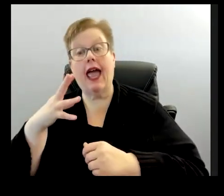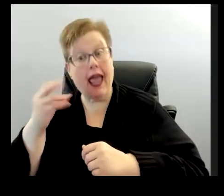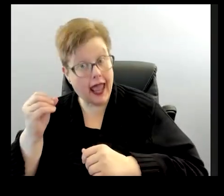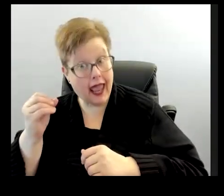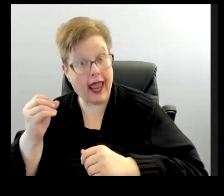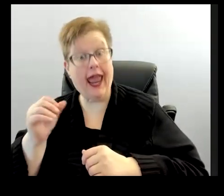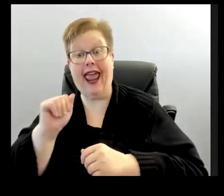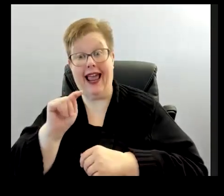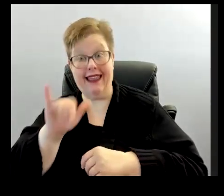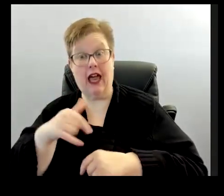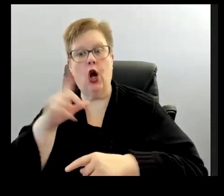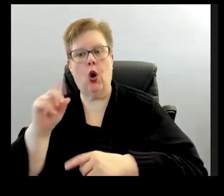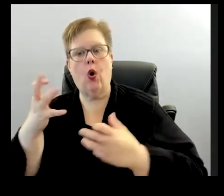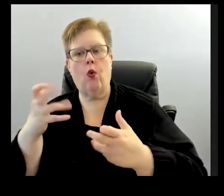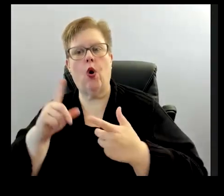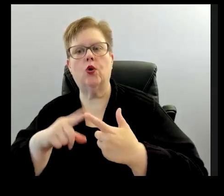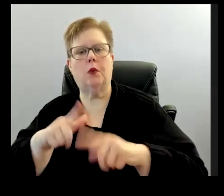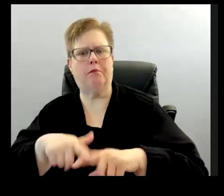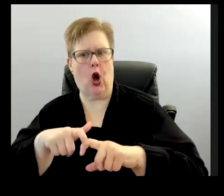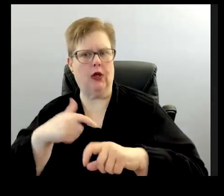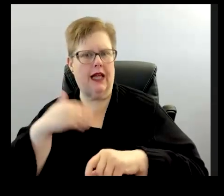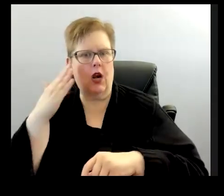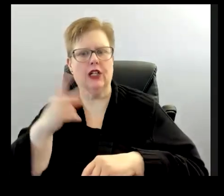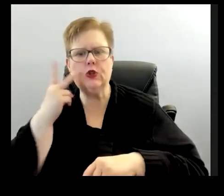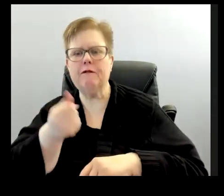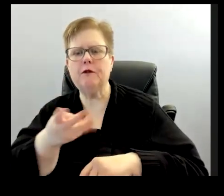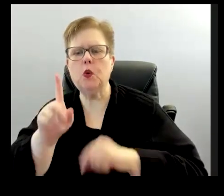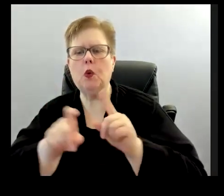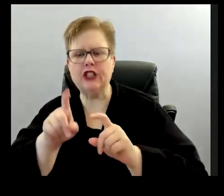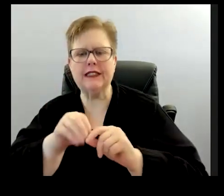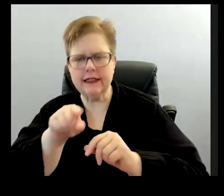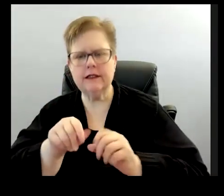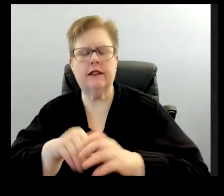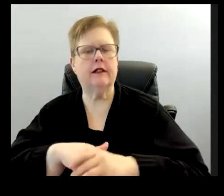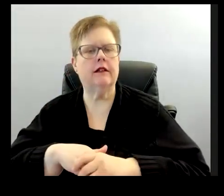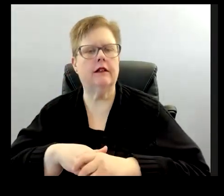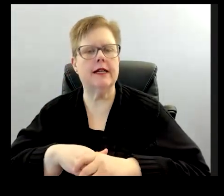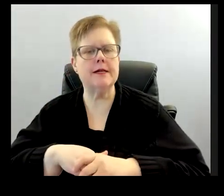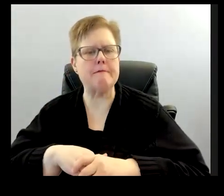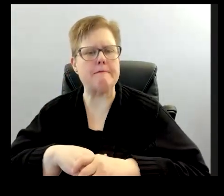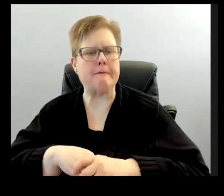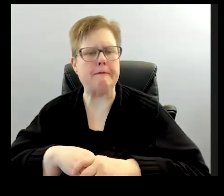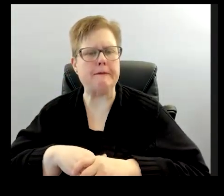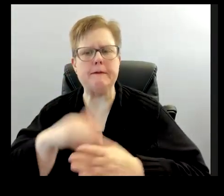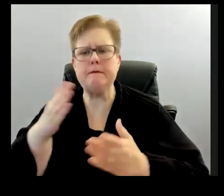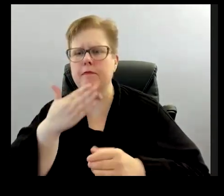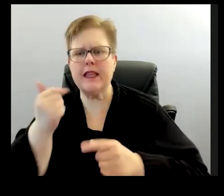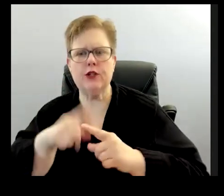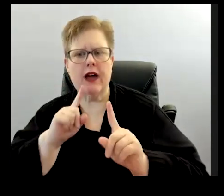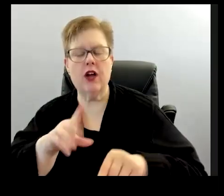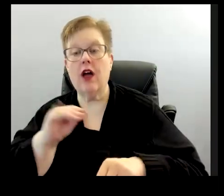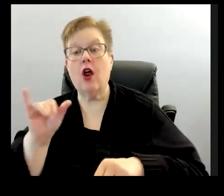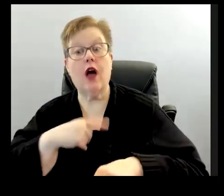And at that, I do want to pause because I know I saw that there were some questions that I might be best to answer. And I